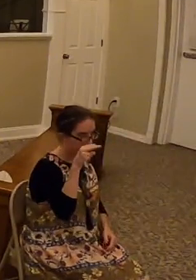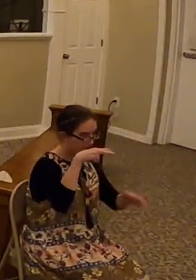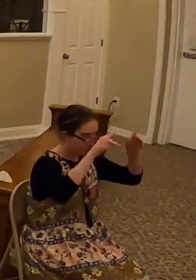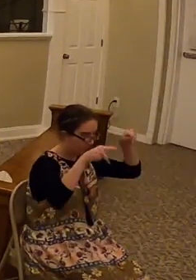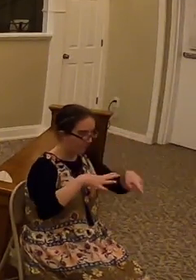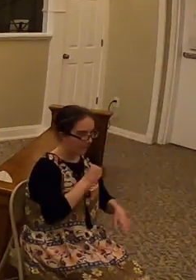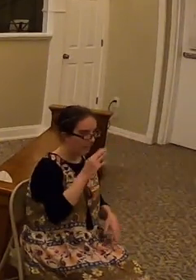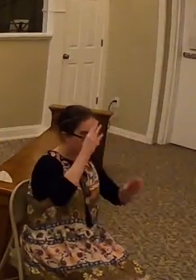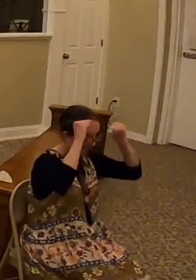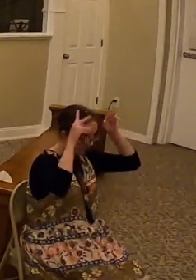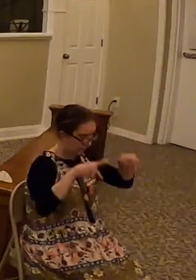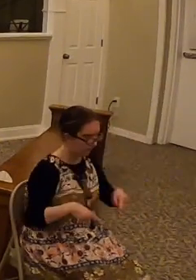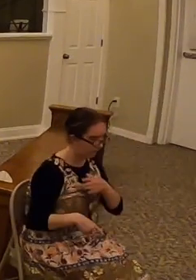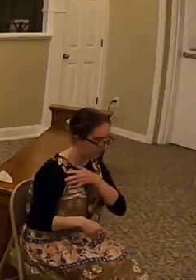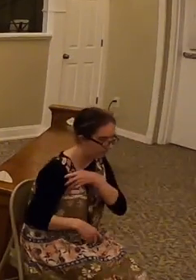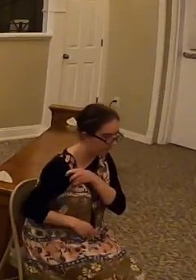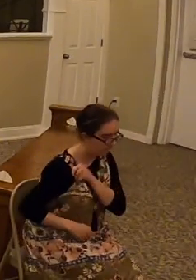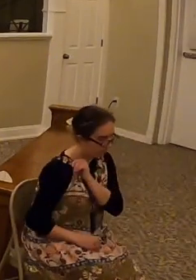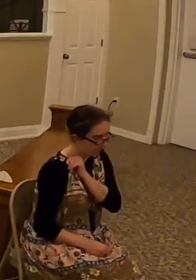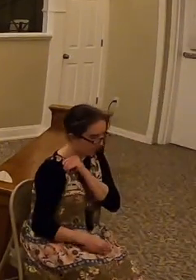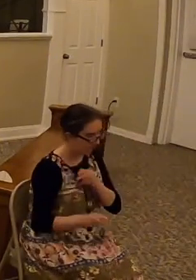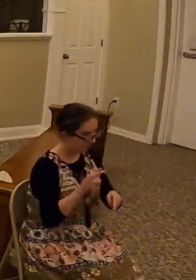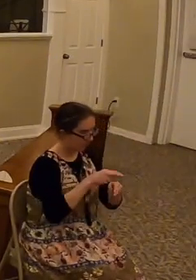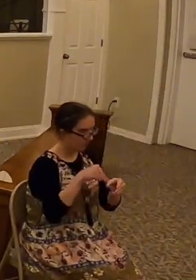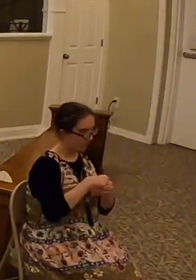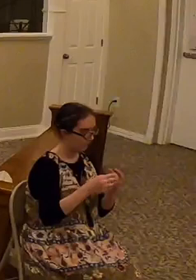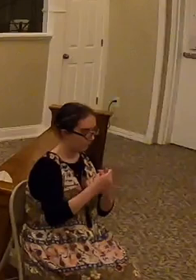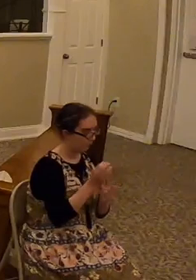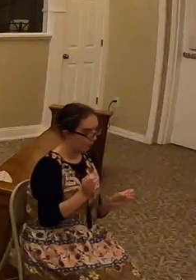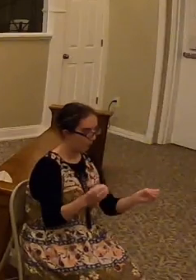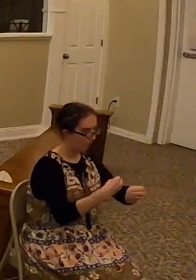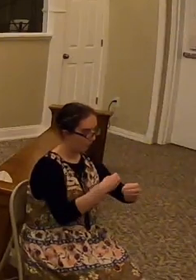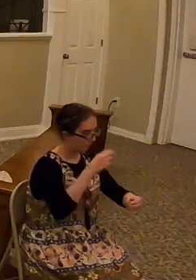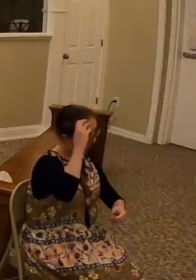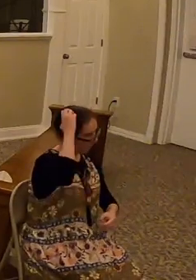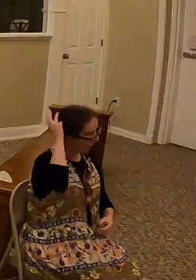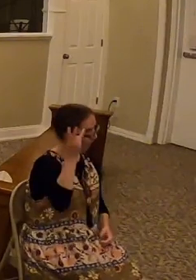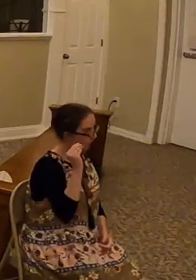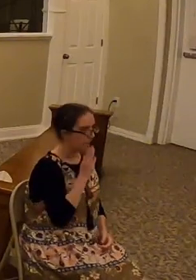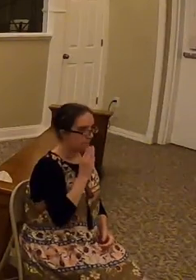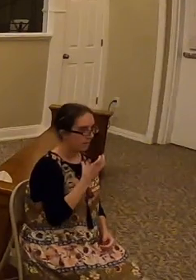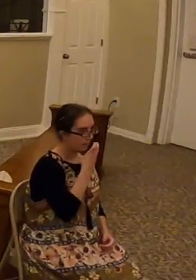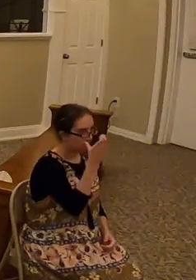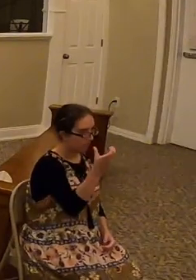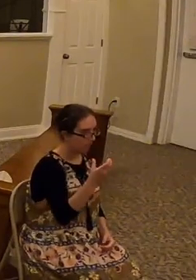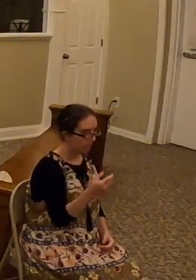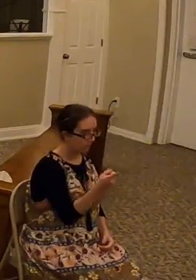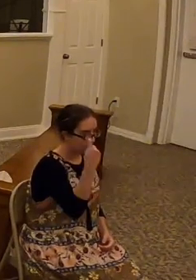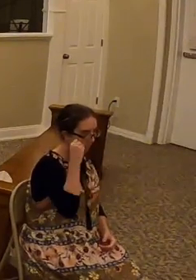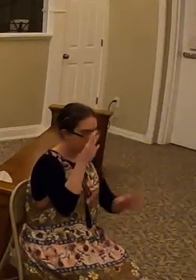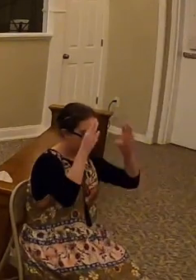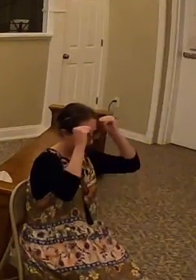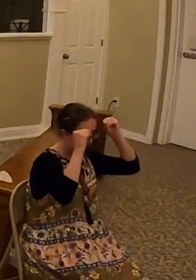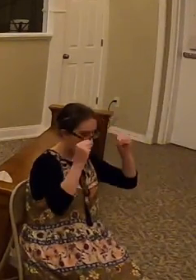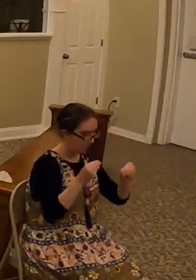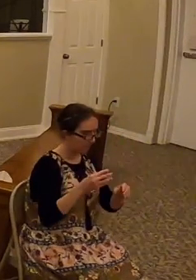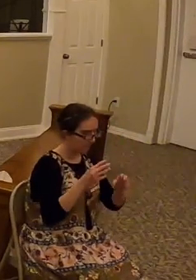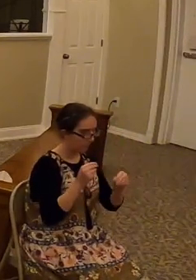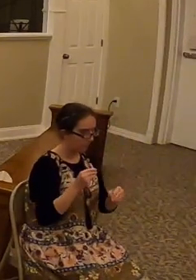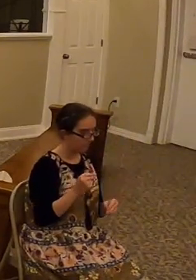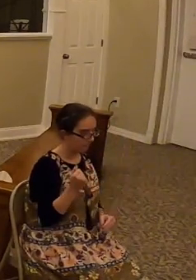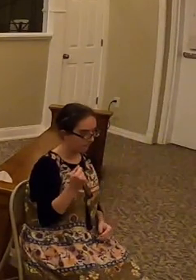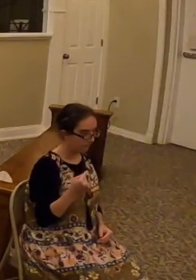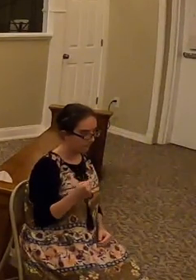teacher. Mm-hmm. Amen. He was used in both offices. He would be called to come and teach, and he would teach